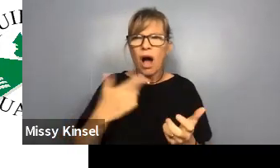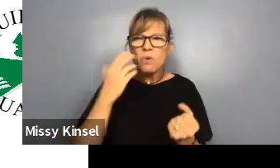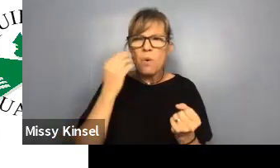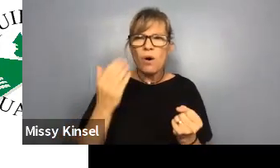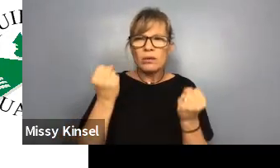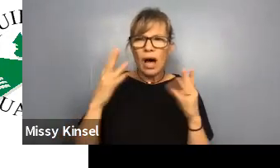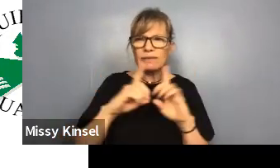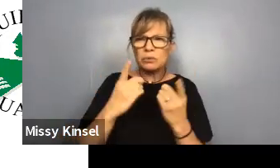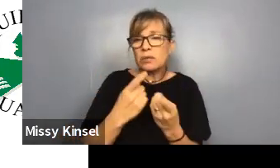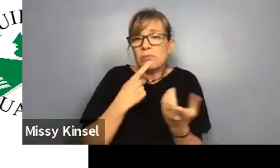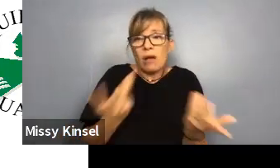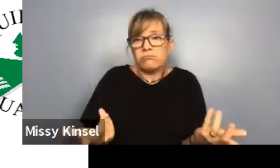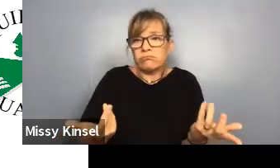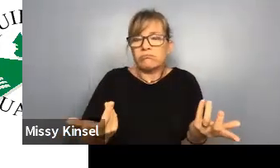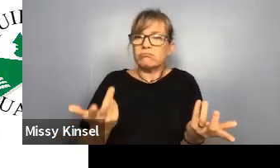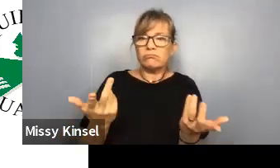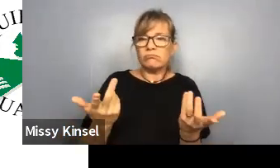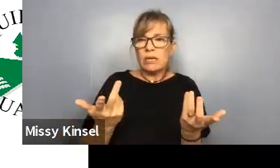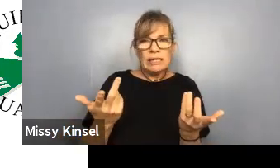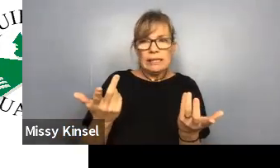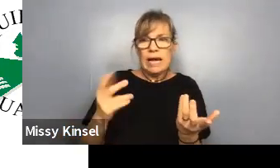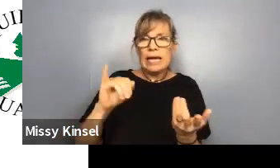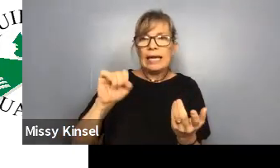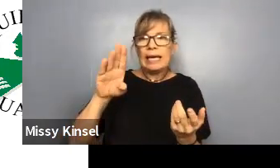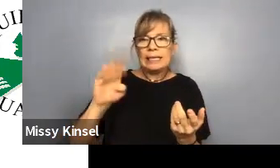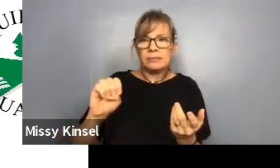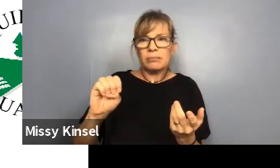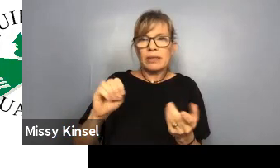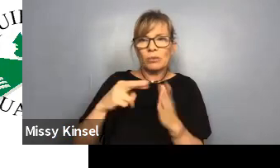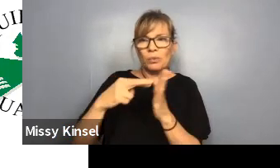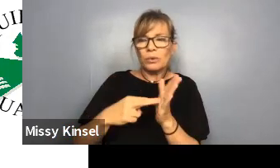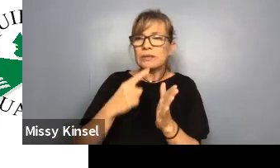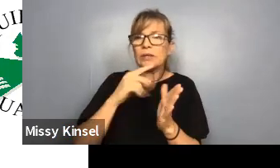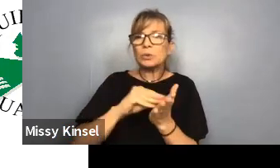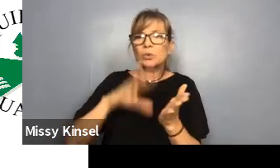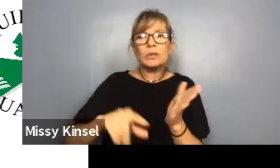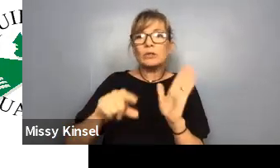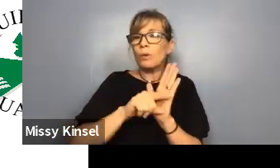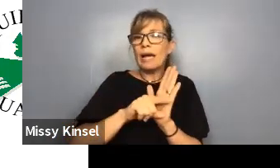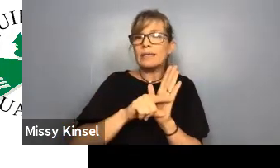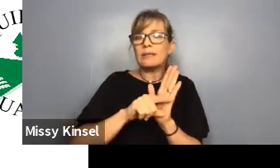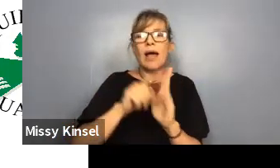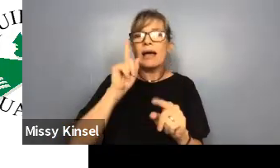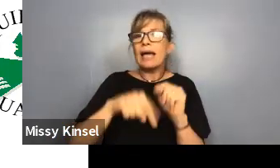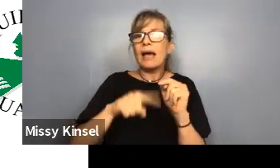districts have said that, and that is because the ISB guidance is that students' grades shouldn't be